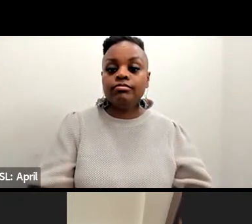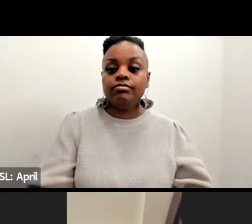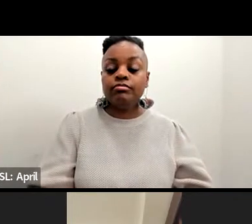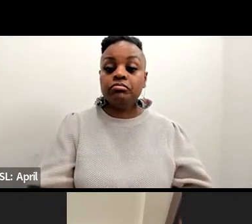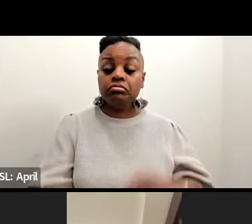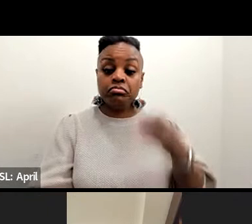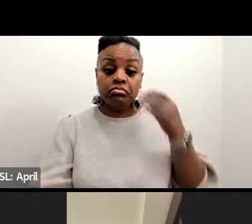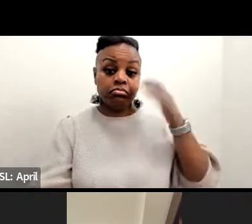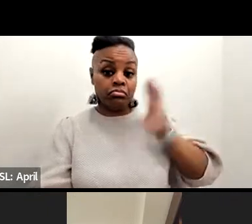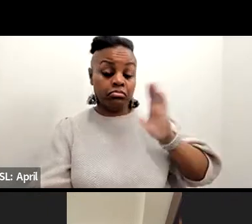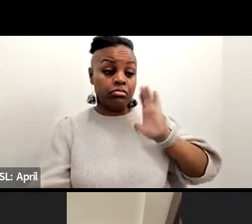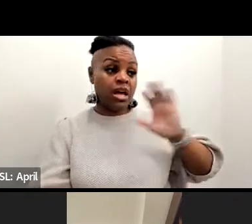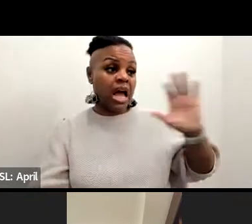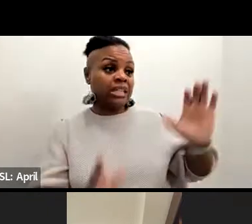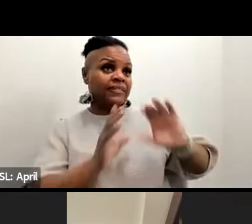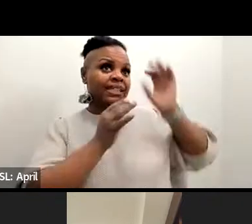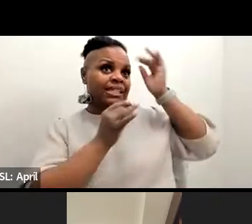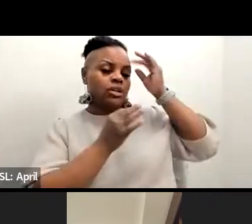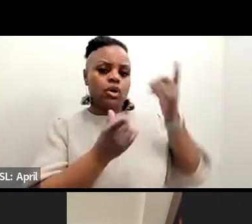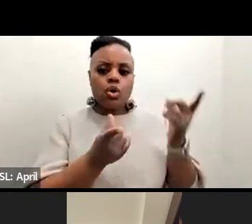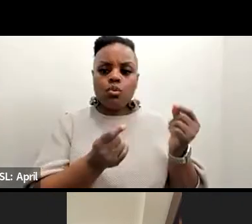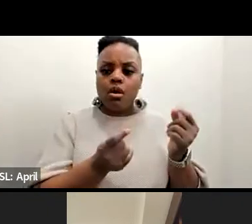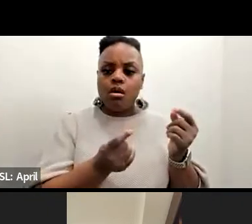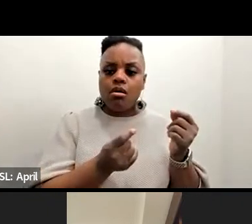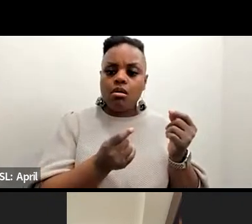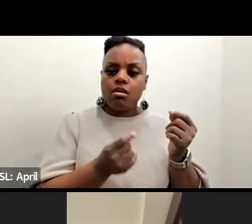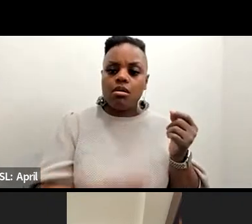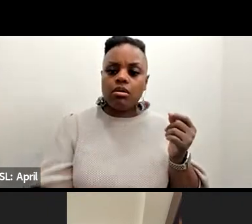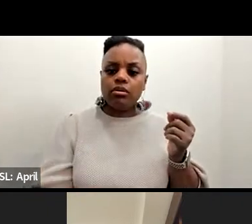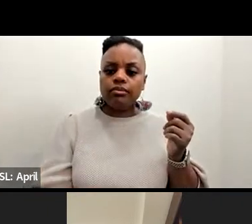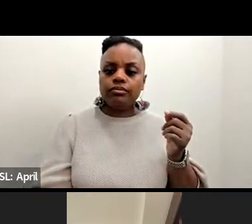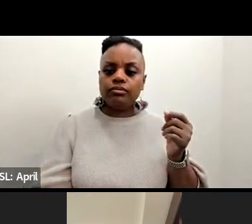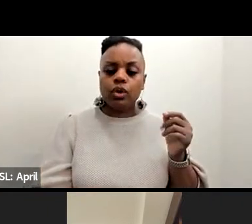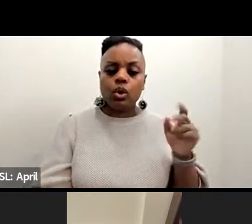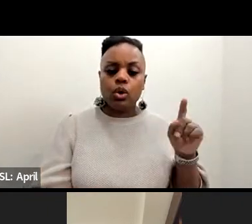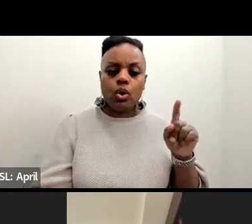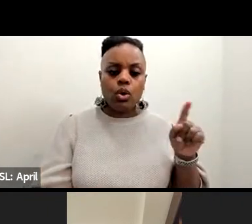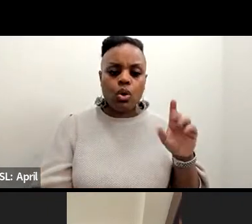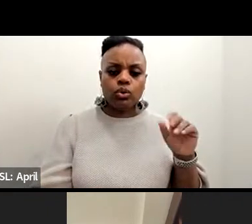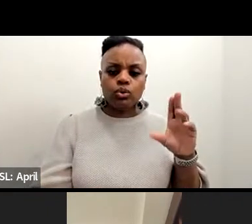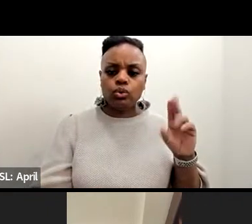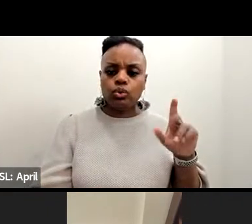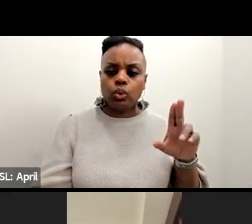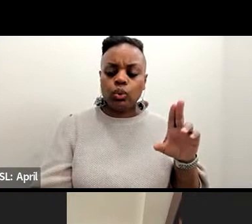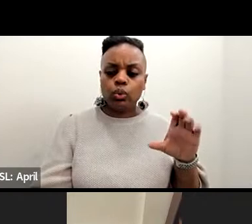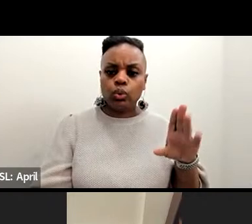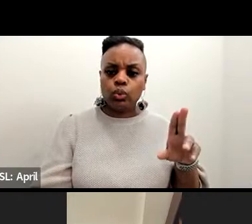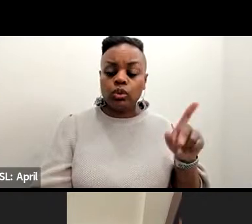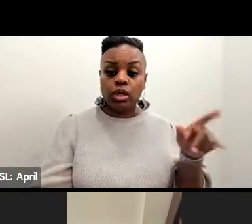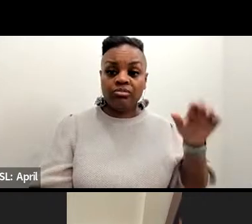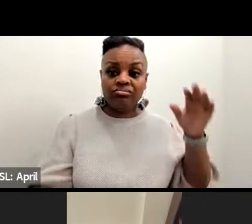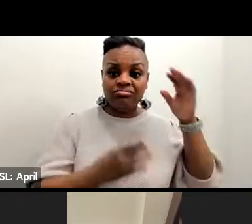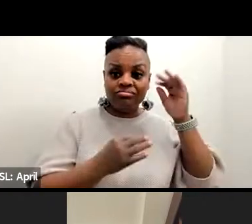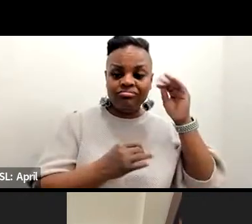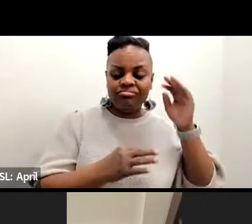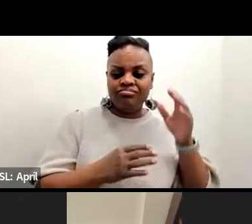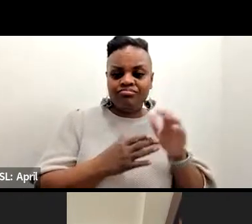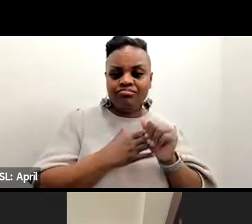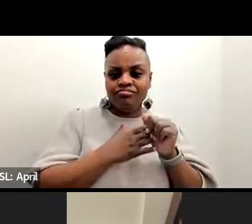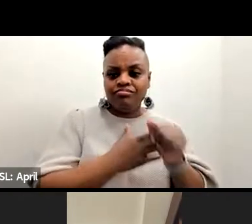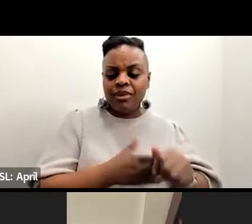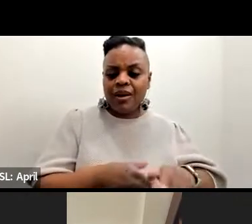left the Brotherhood to become something more extreme. Now, I'm wondering if this is right,